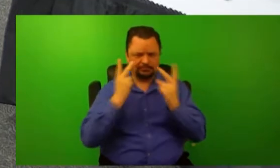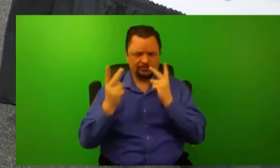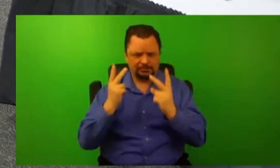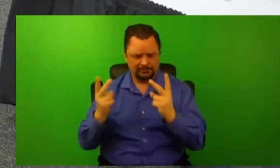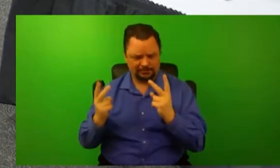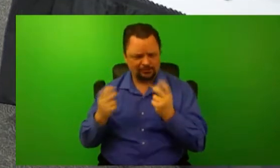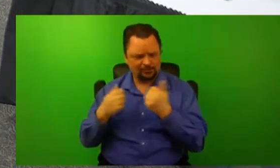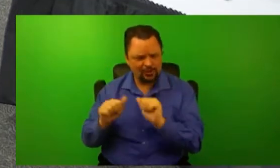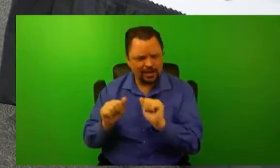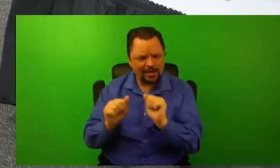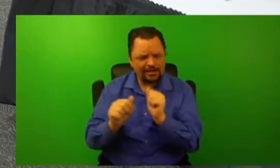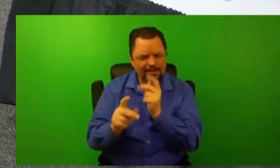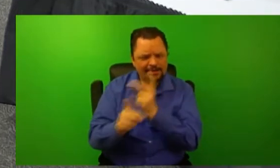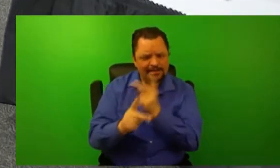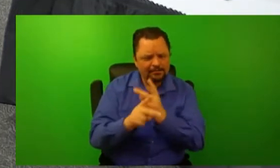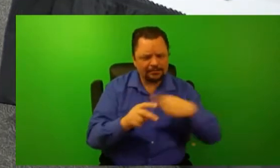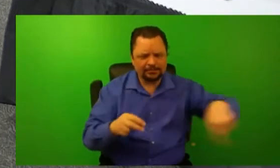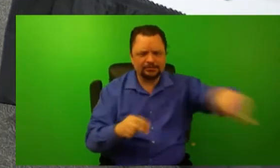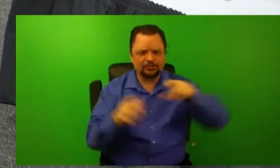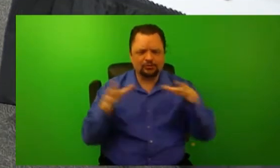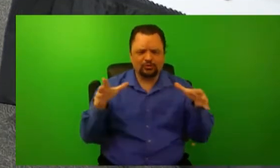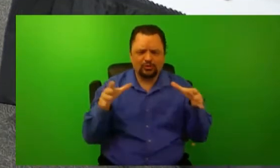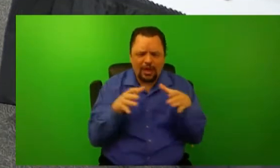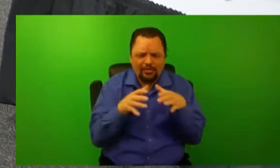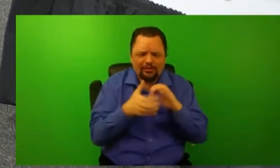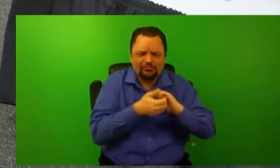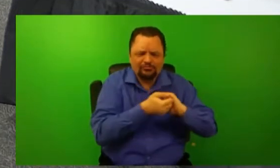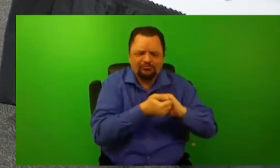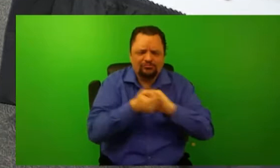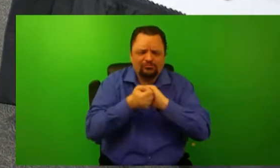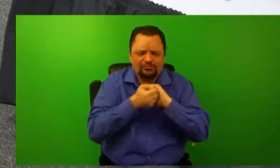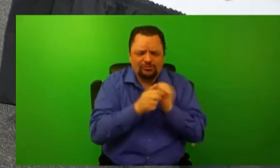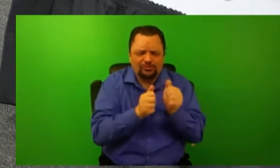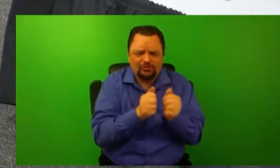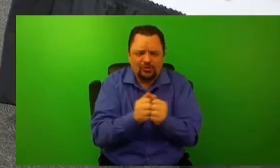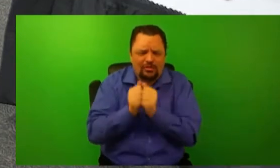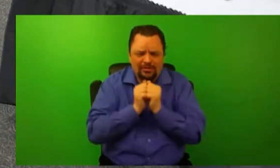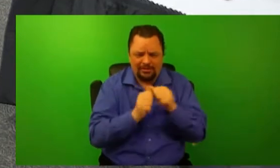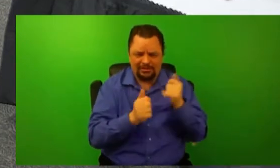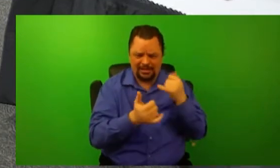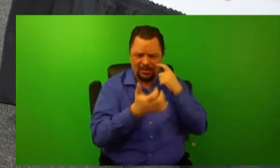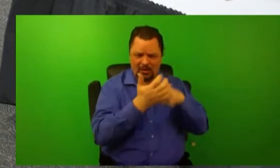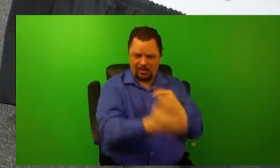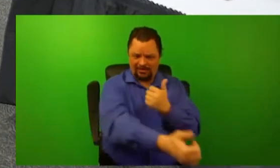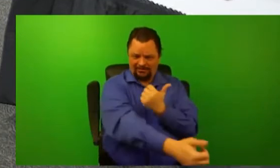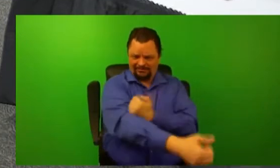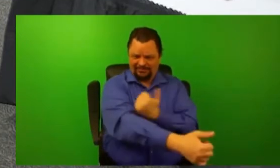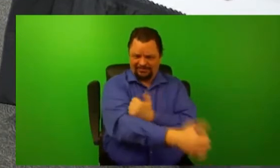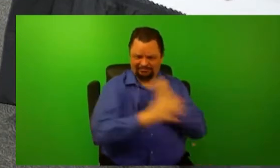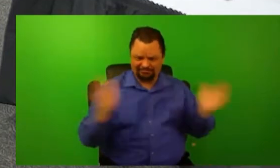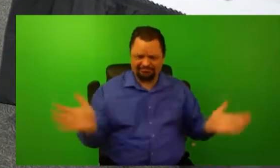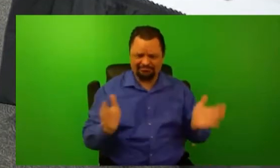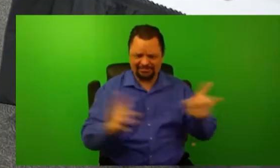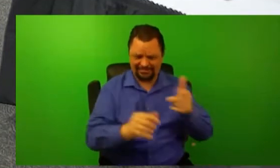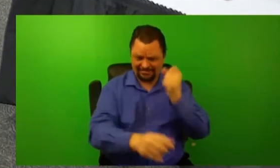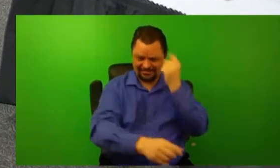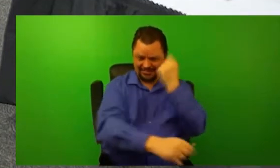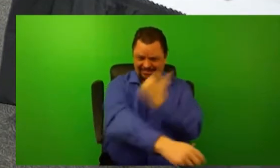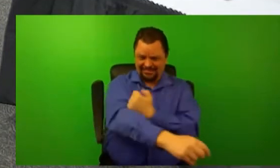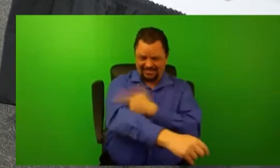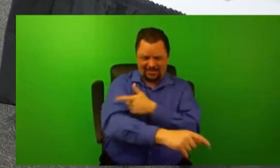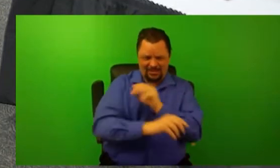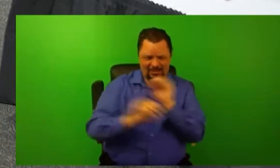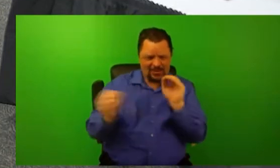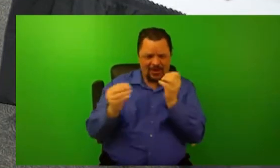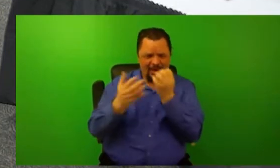It is evident now that there is no public benefit to the continued vaccine push, and yet we continue to double down. There are over 1,000 studies showing that